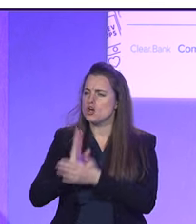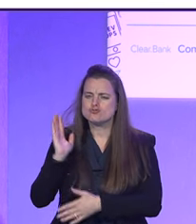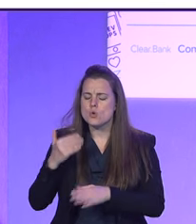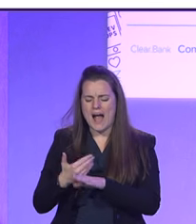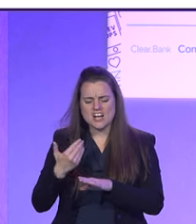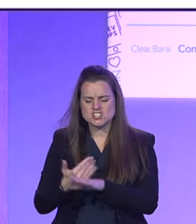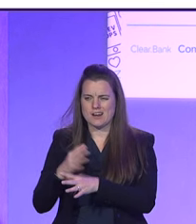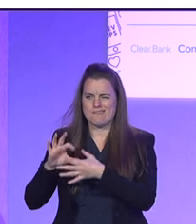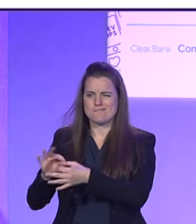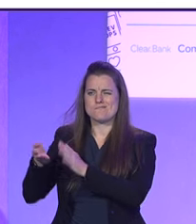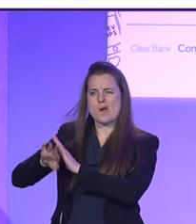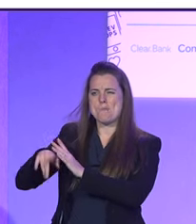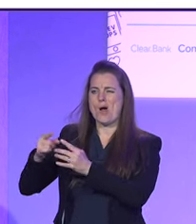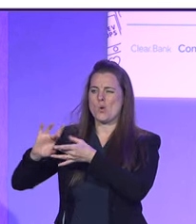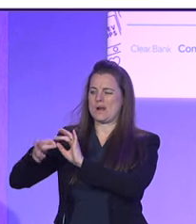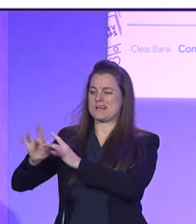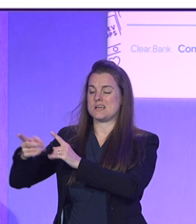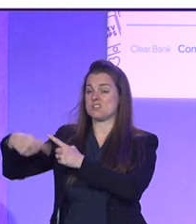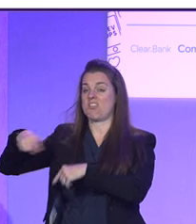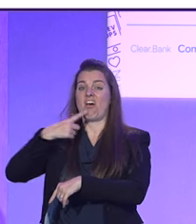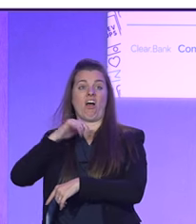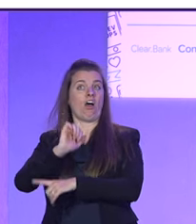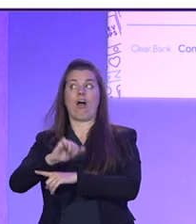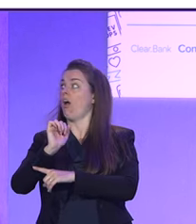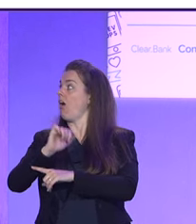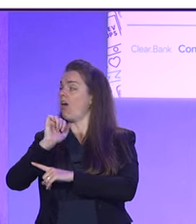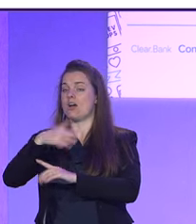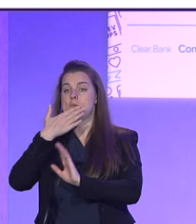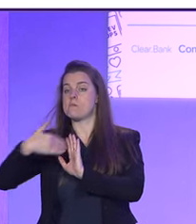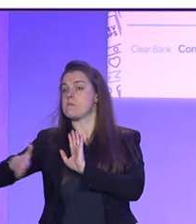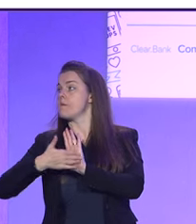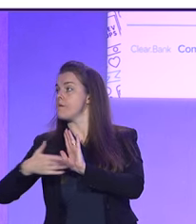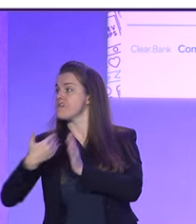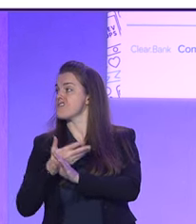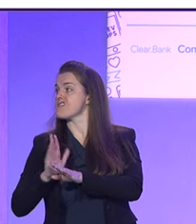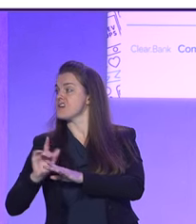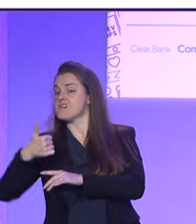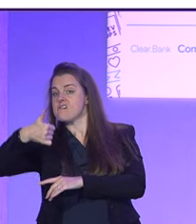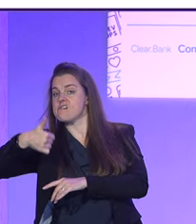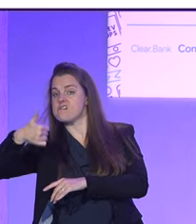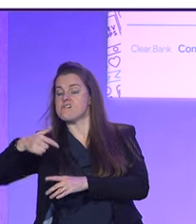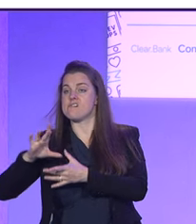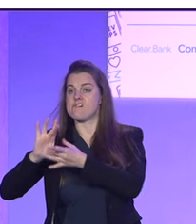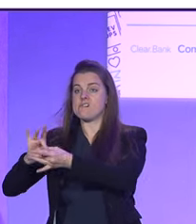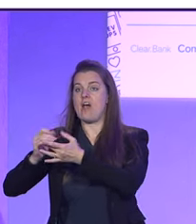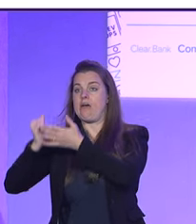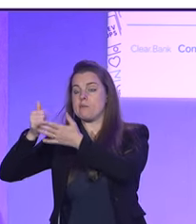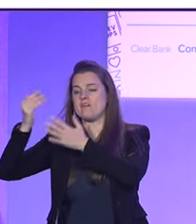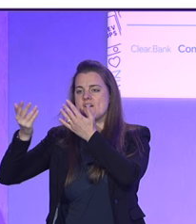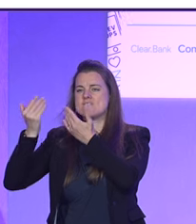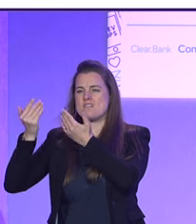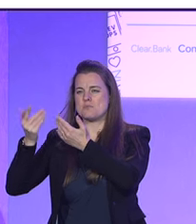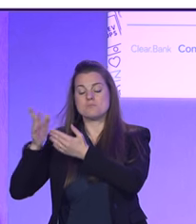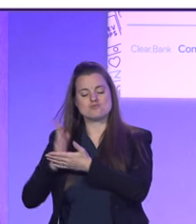positive impact that a company, a product, or a service has on the environment. The typical case study here is the